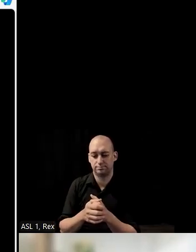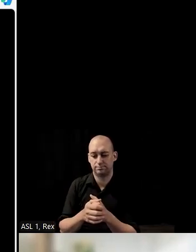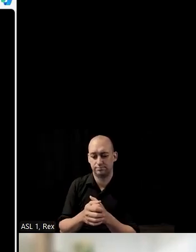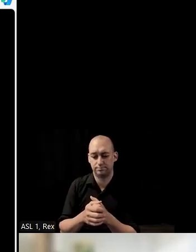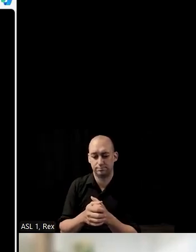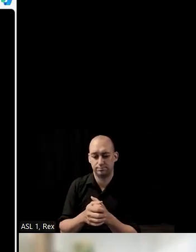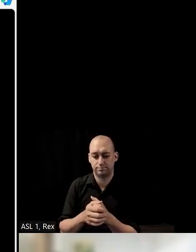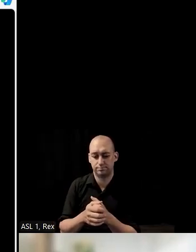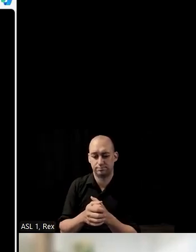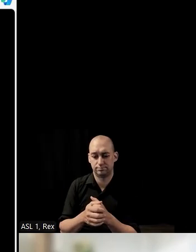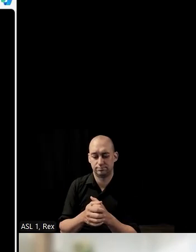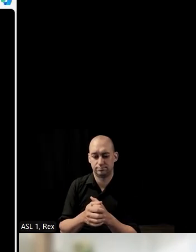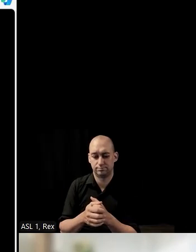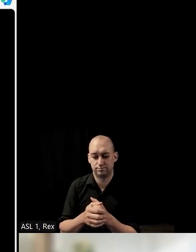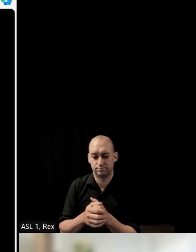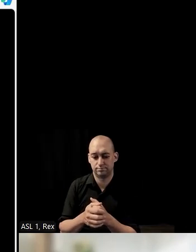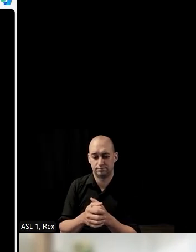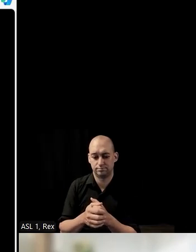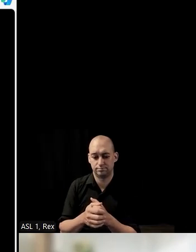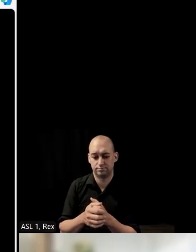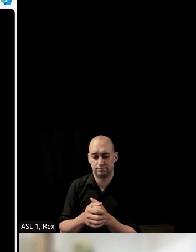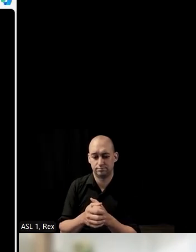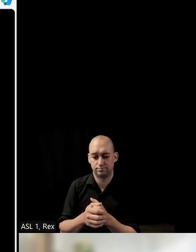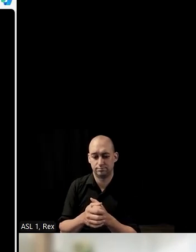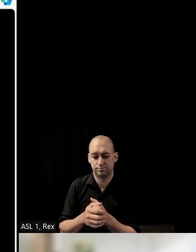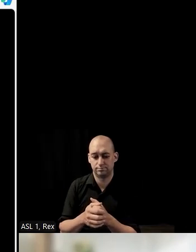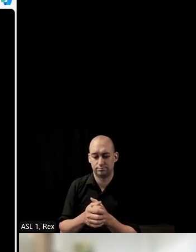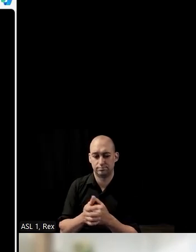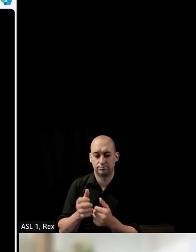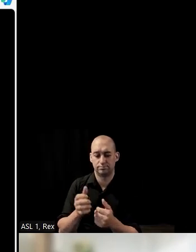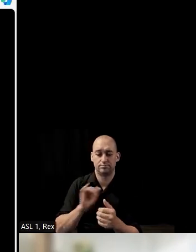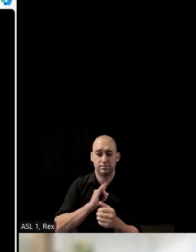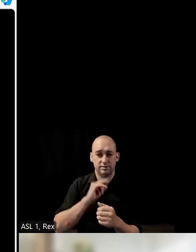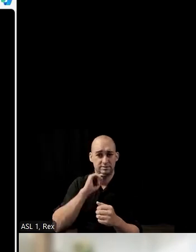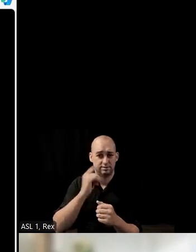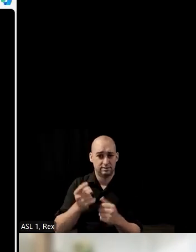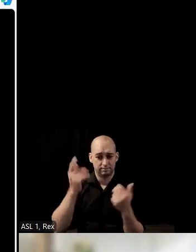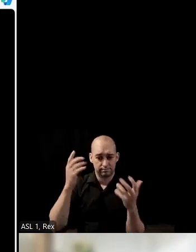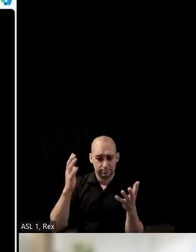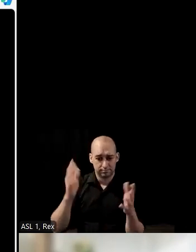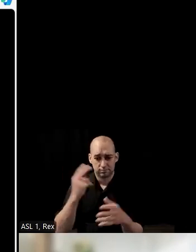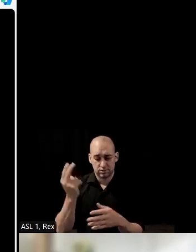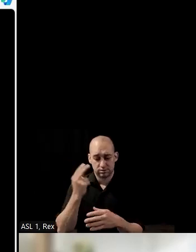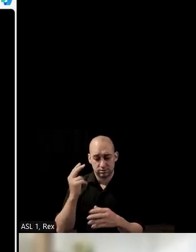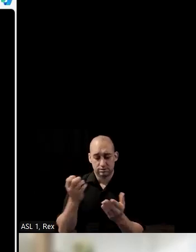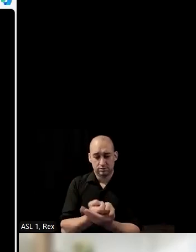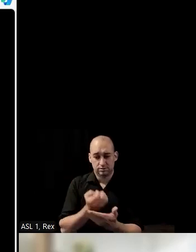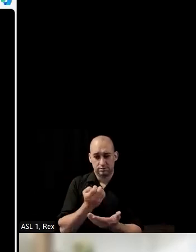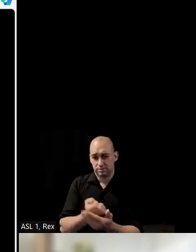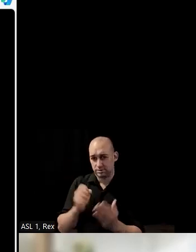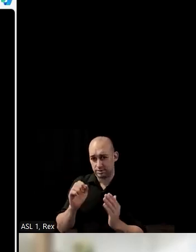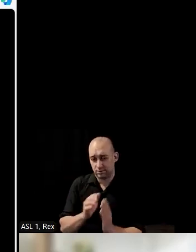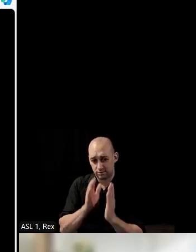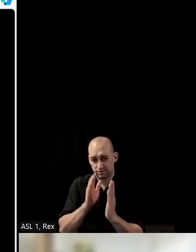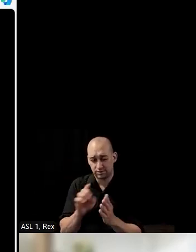Okay, so as I mentioned, we are using an evidence-based approach in developing the